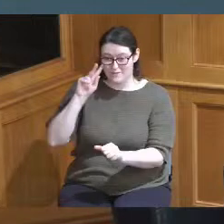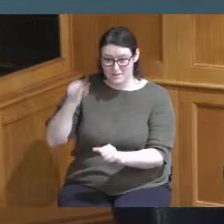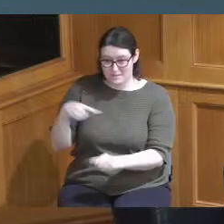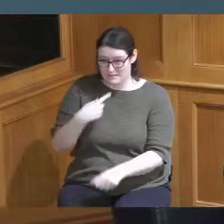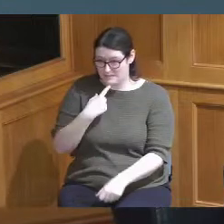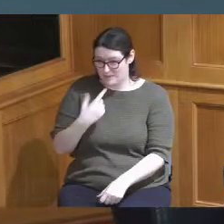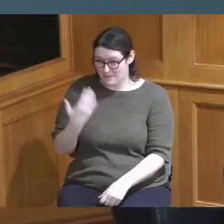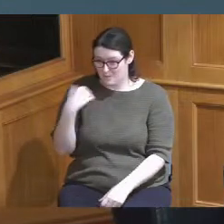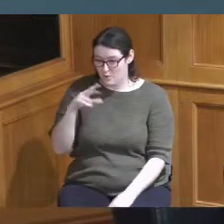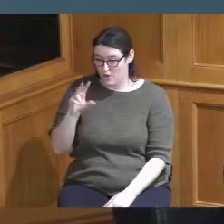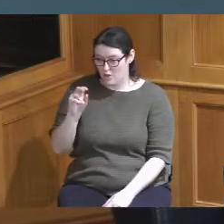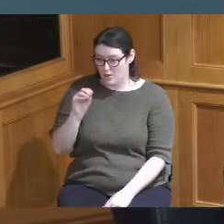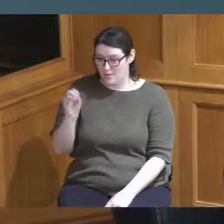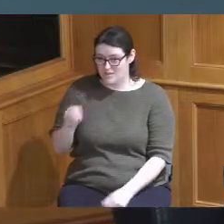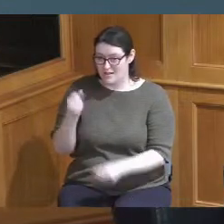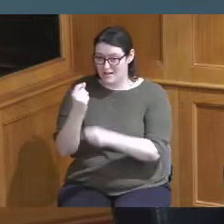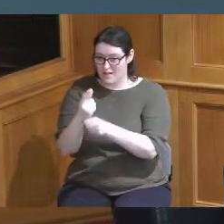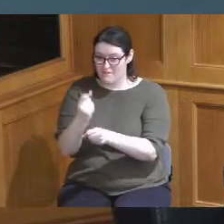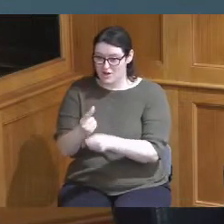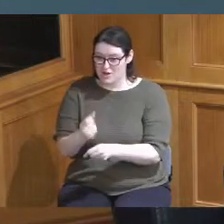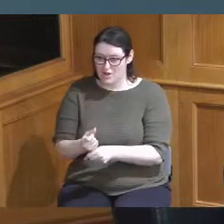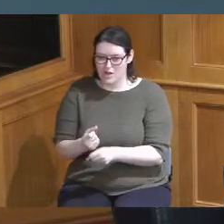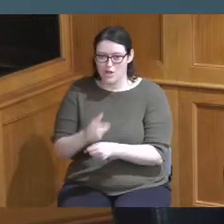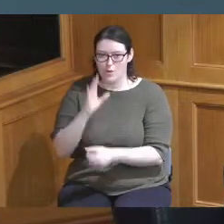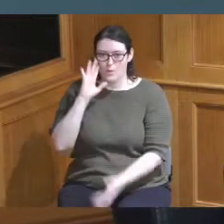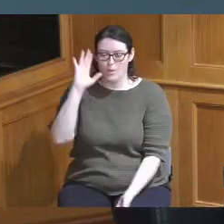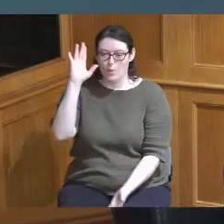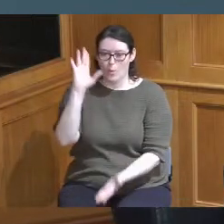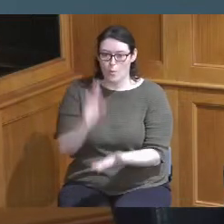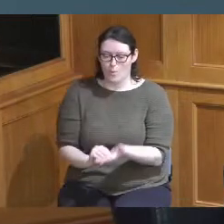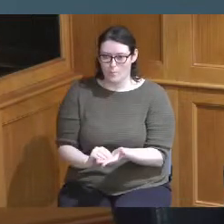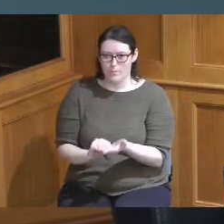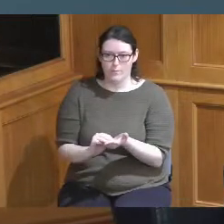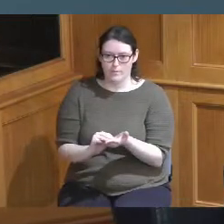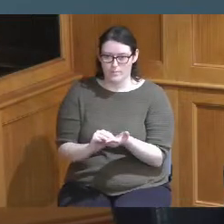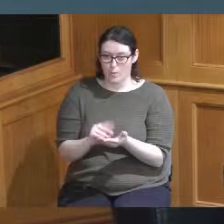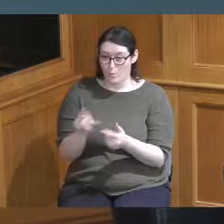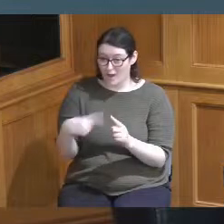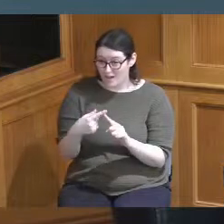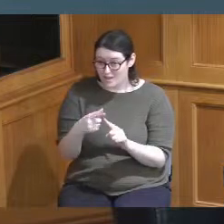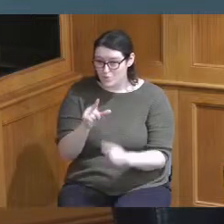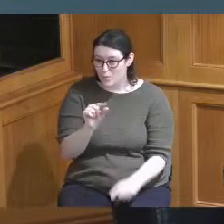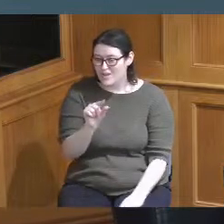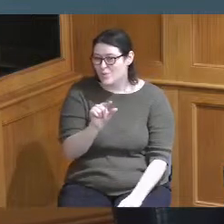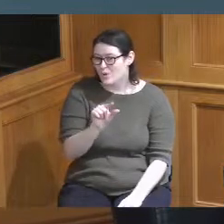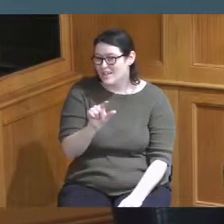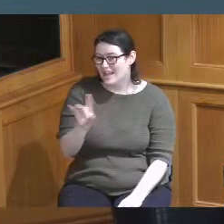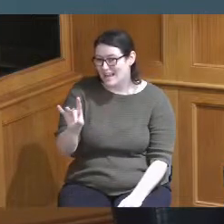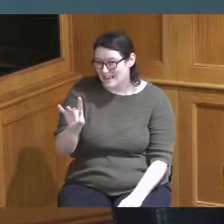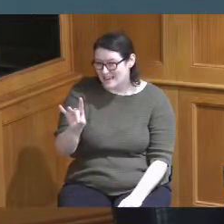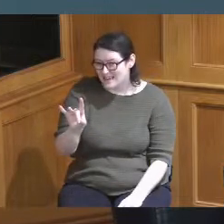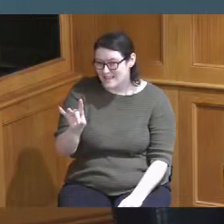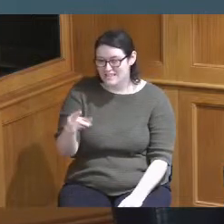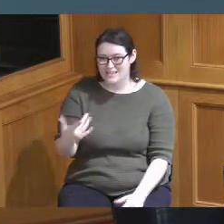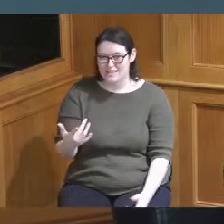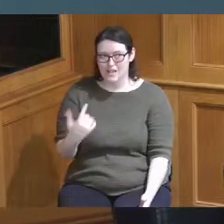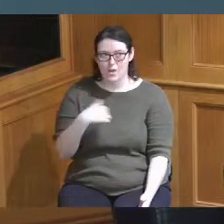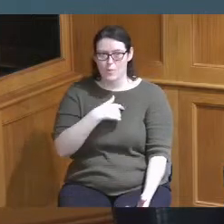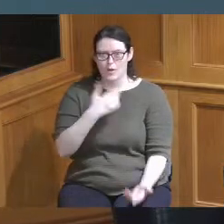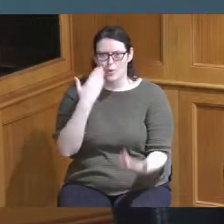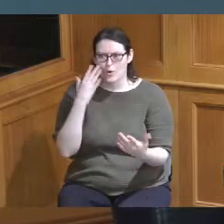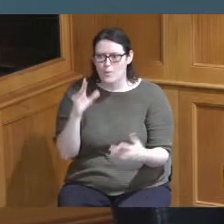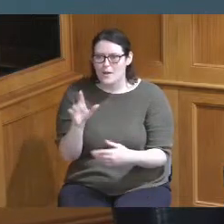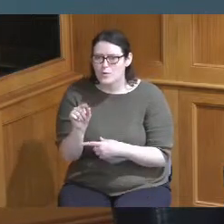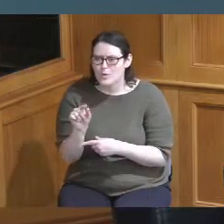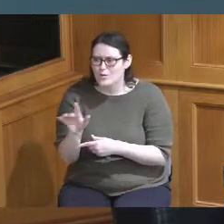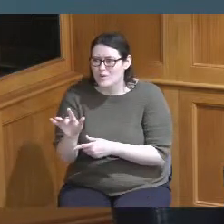30%, the fund will be insolvent by 2028. And none of us know about